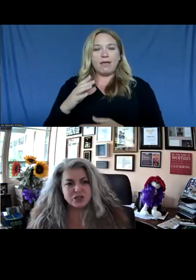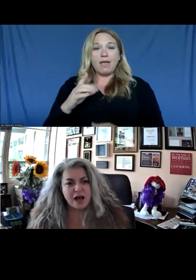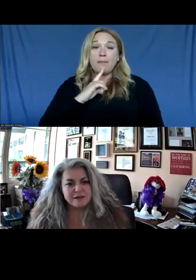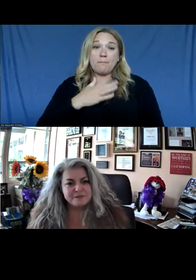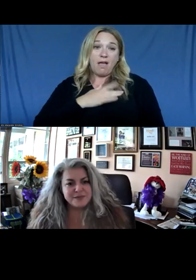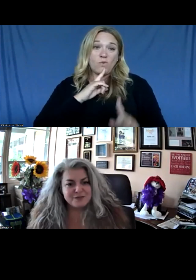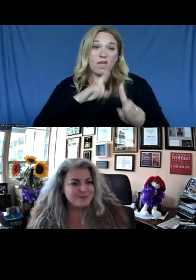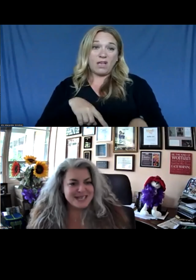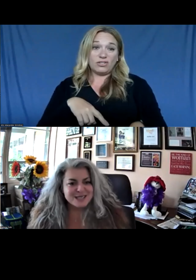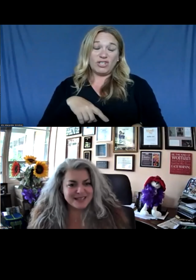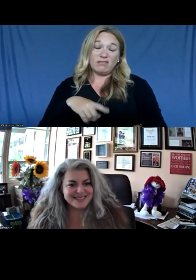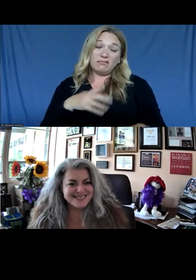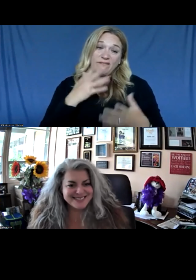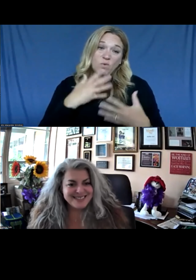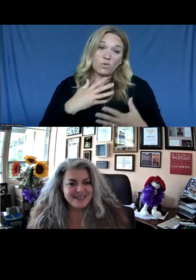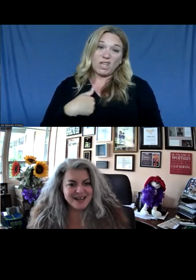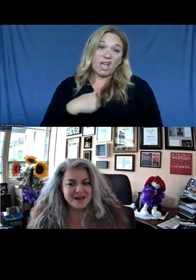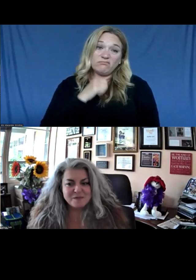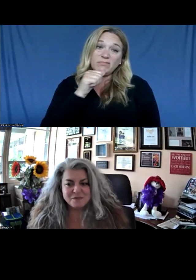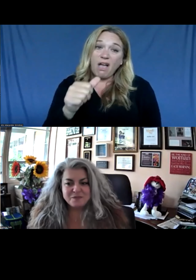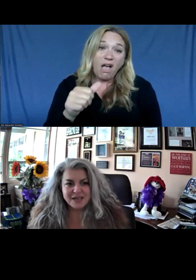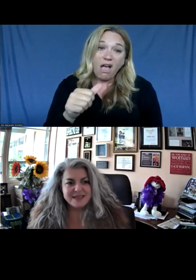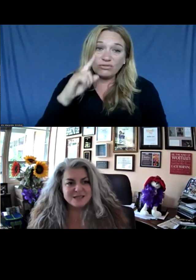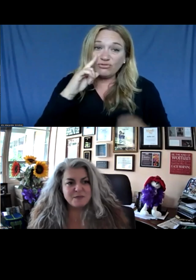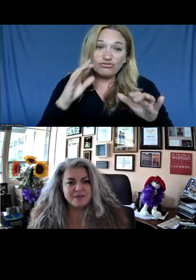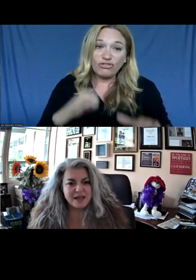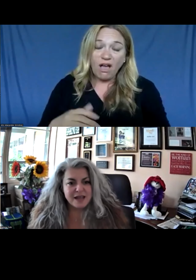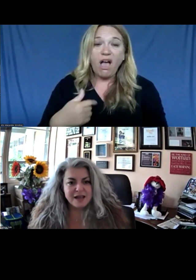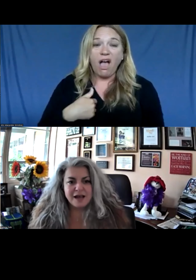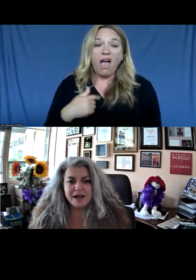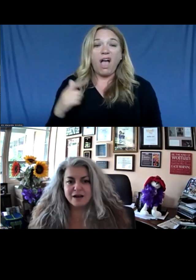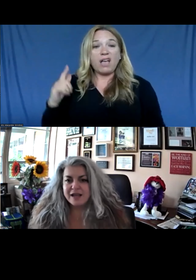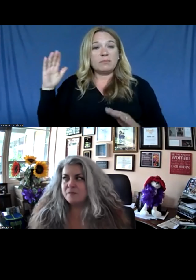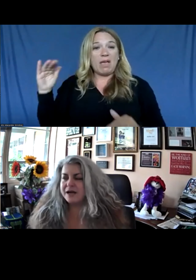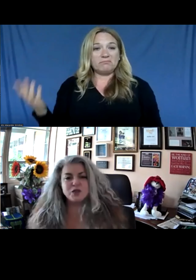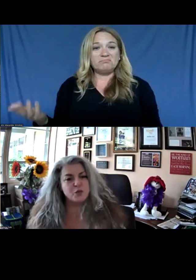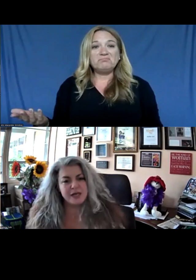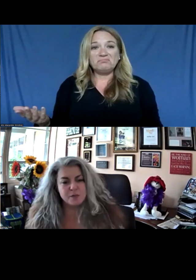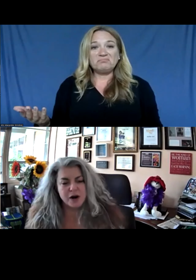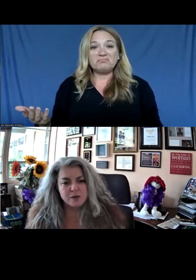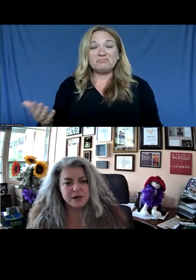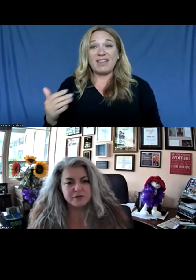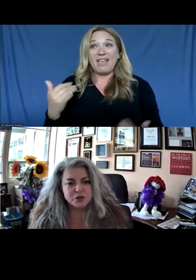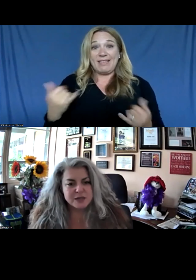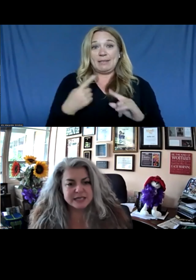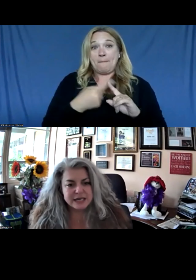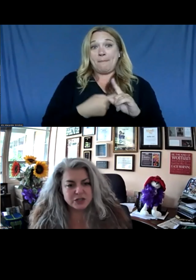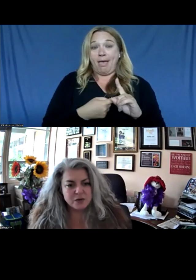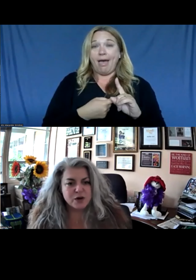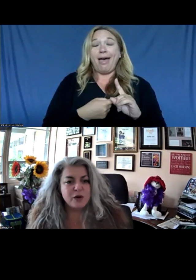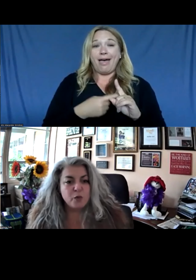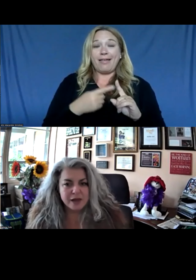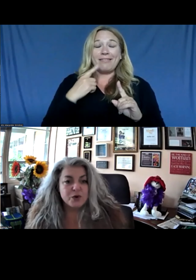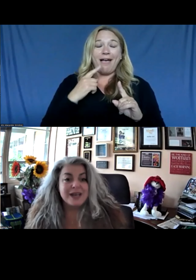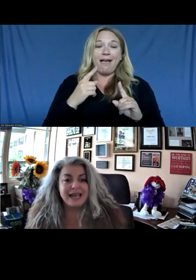is not shock. I've come to expect this. In this month, I hit my 20-year mark working for Choice and